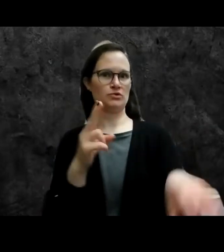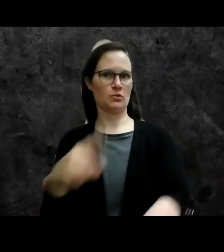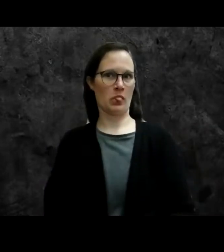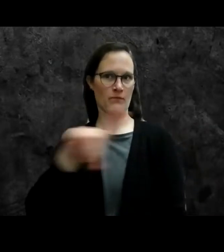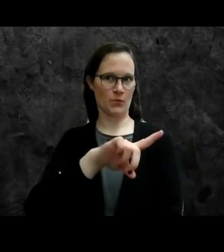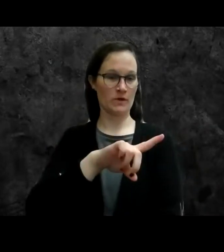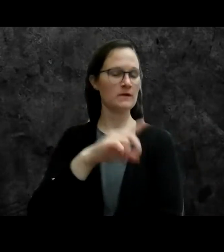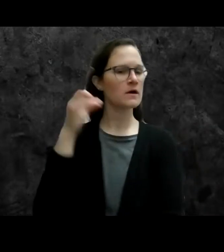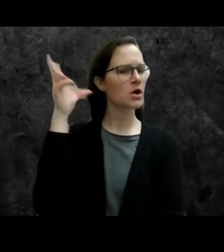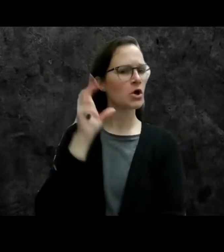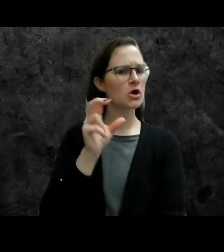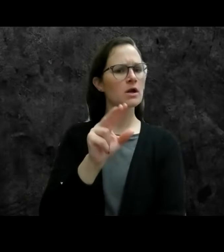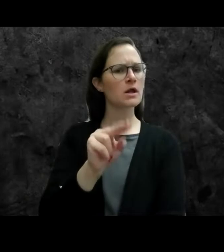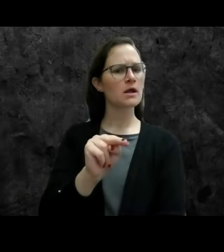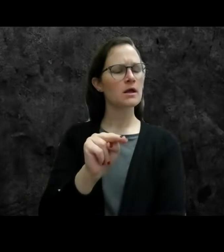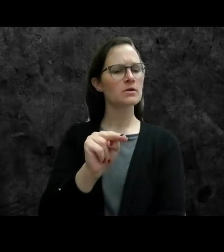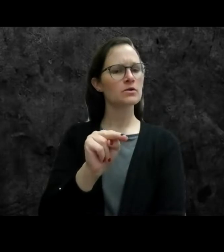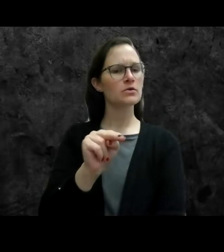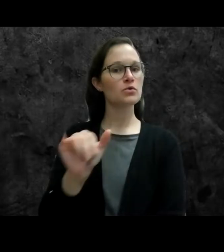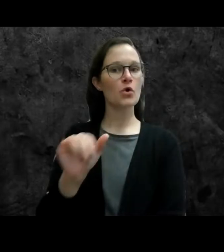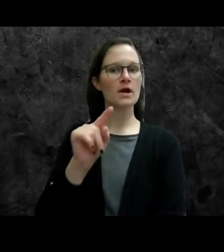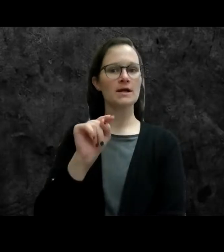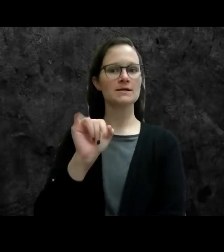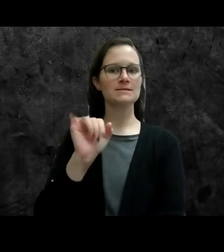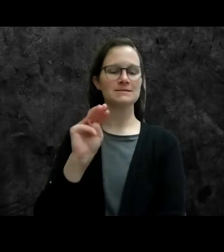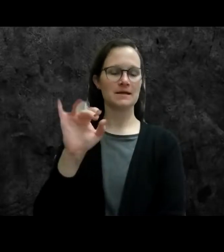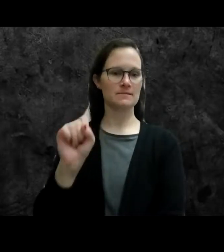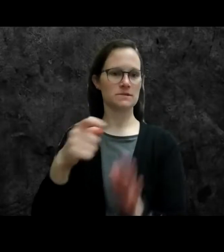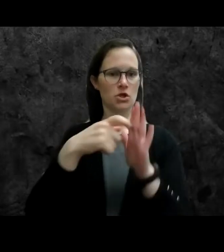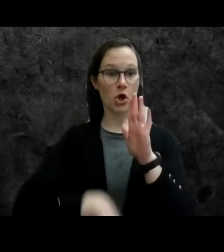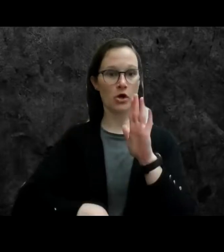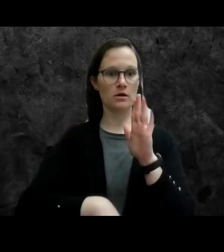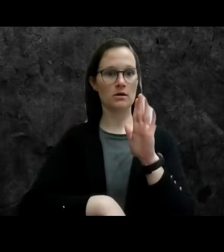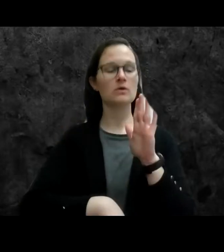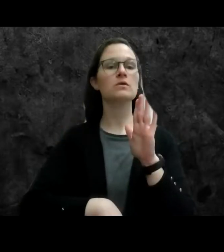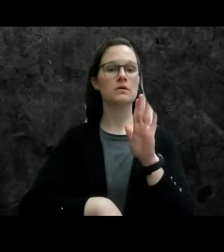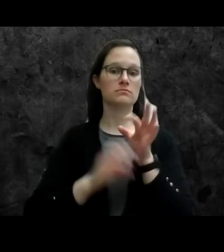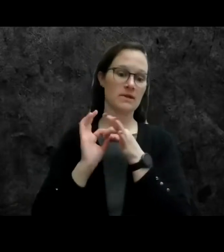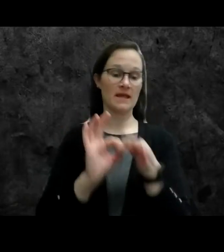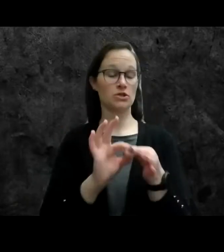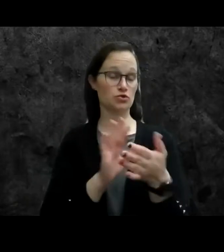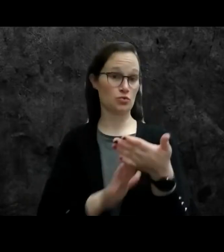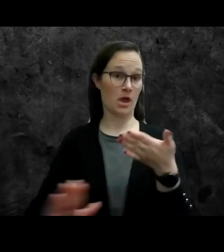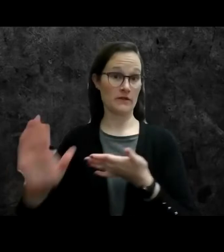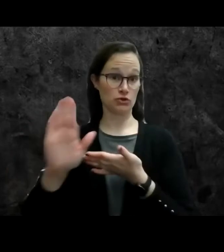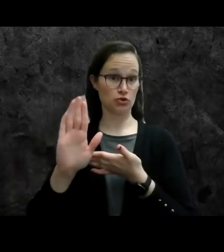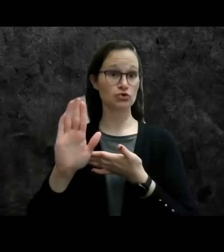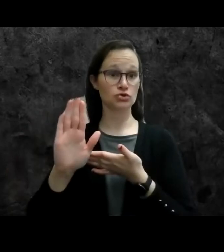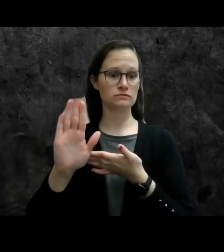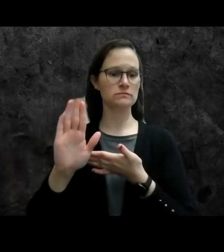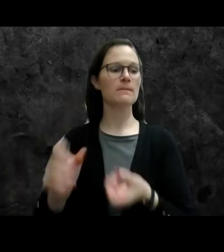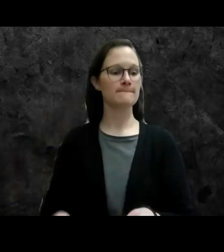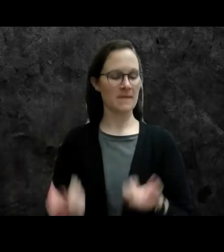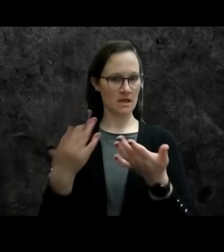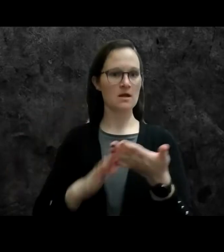in the New York Times on the 16th, there was a long article about COVID in colleges, and they said that a number of colleges have